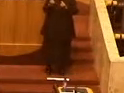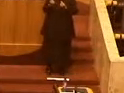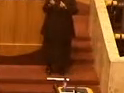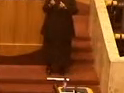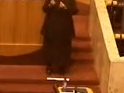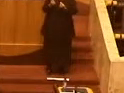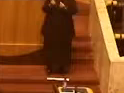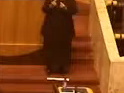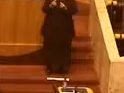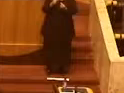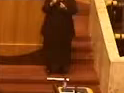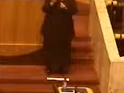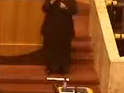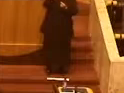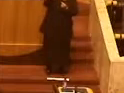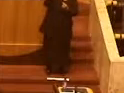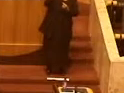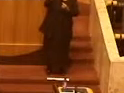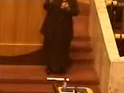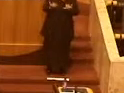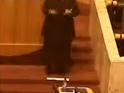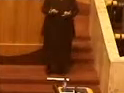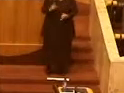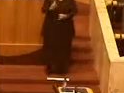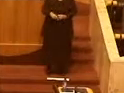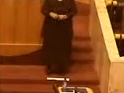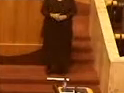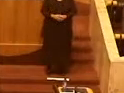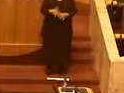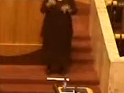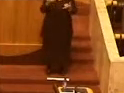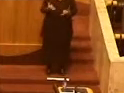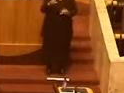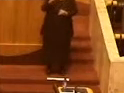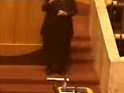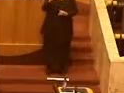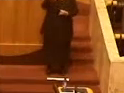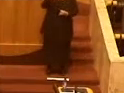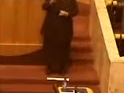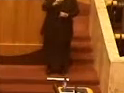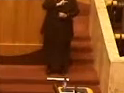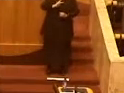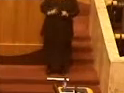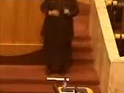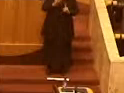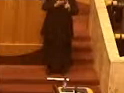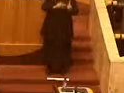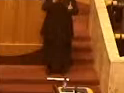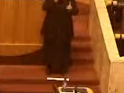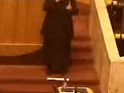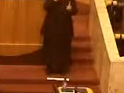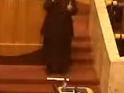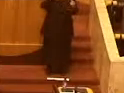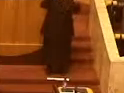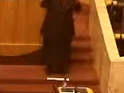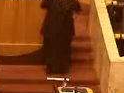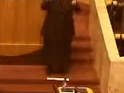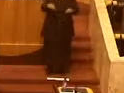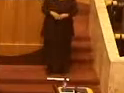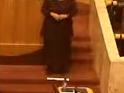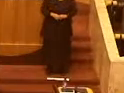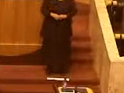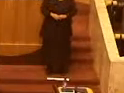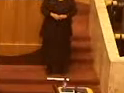difference, not in the future, but now. In his State of the Province address, Premier Mape said, and I quote,